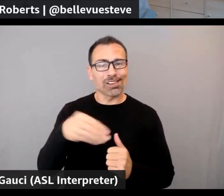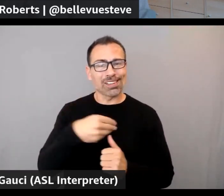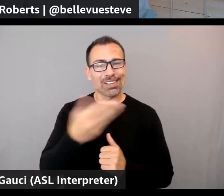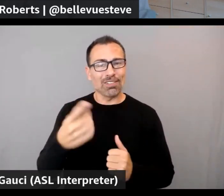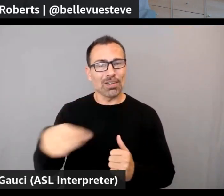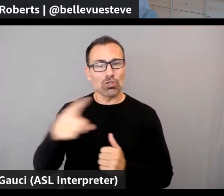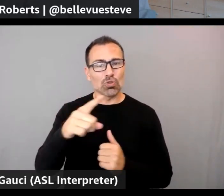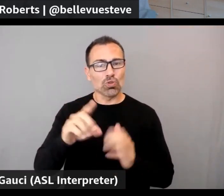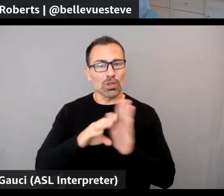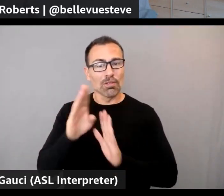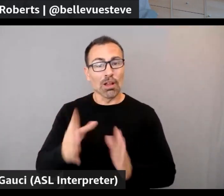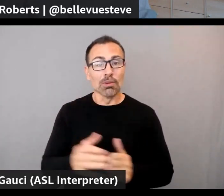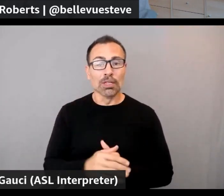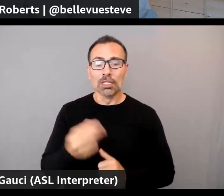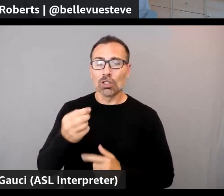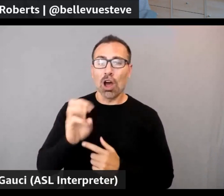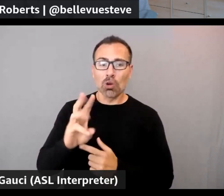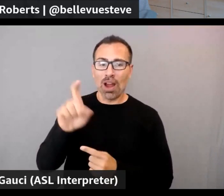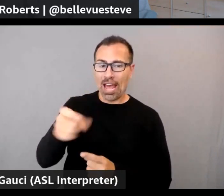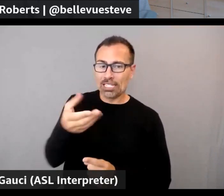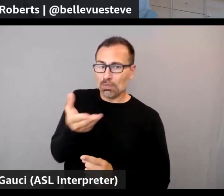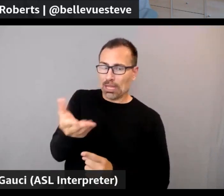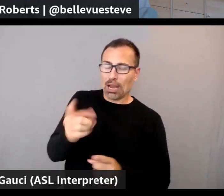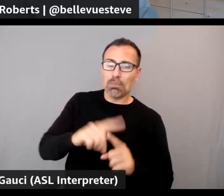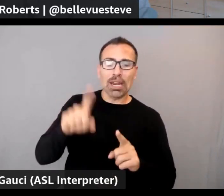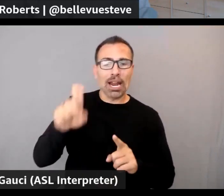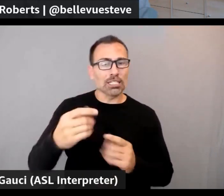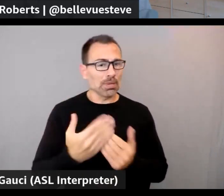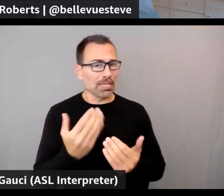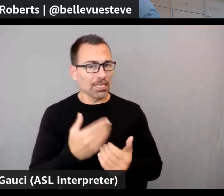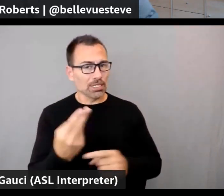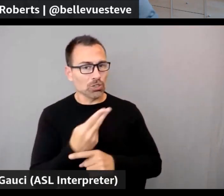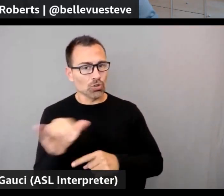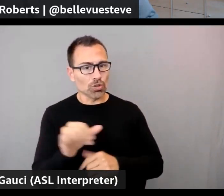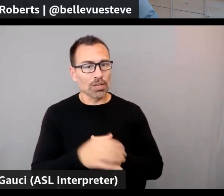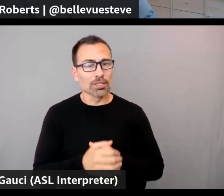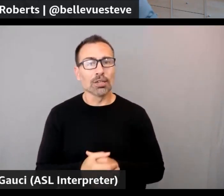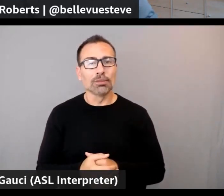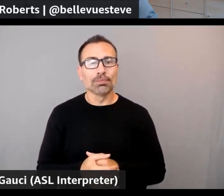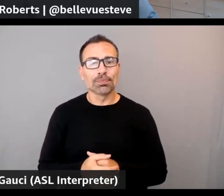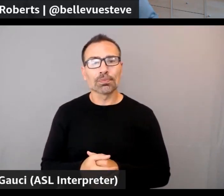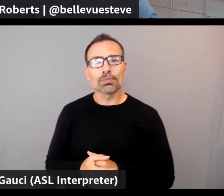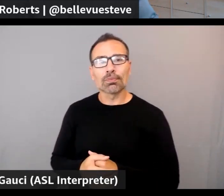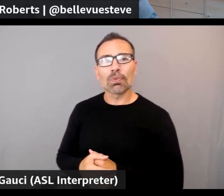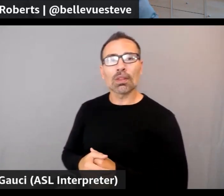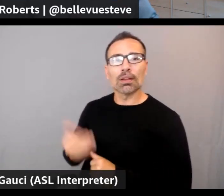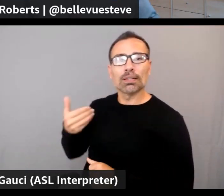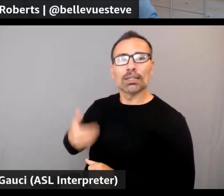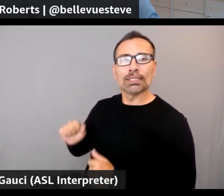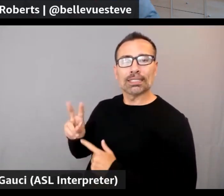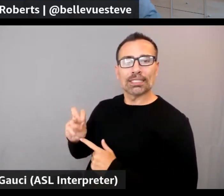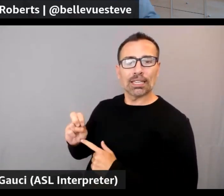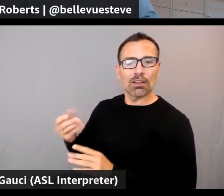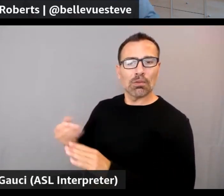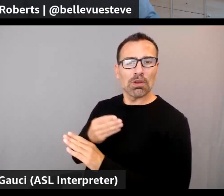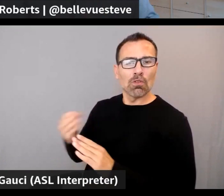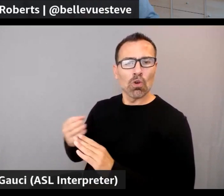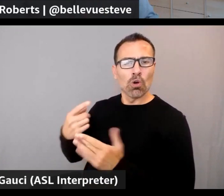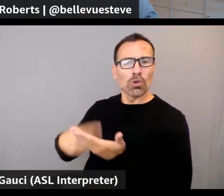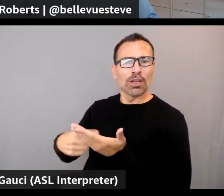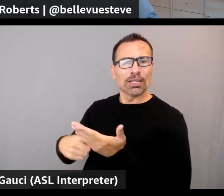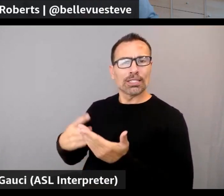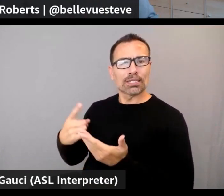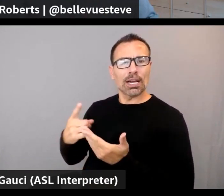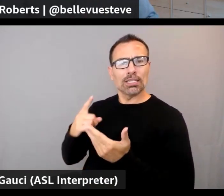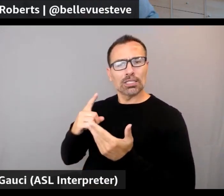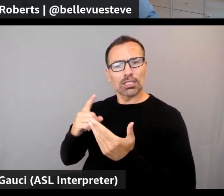to be there. It also has to be really easy to use. Yeah. So before we dive into like the performance and efficiency improvements